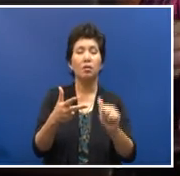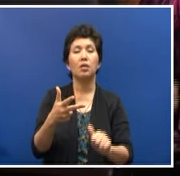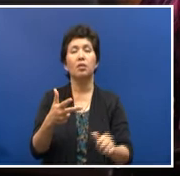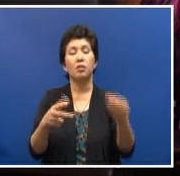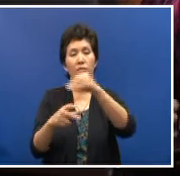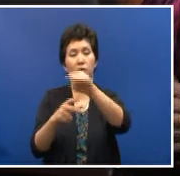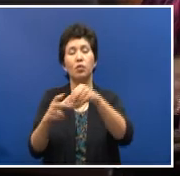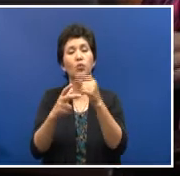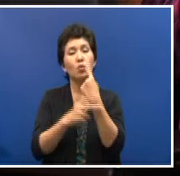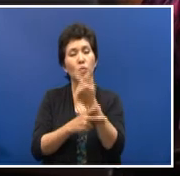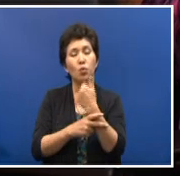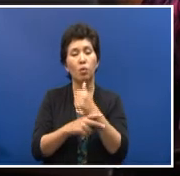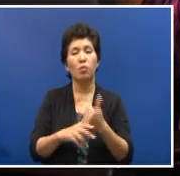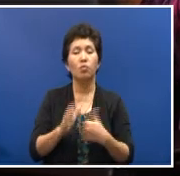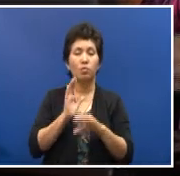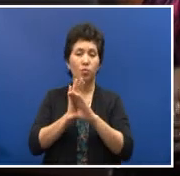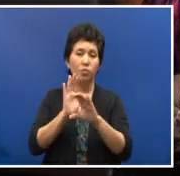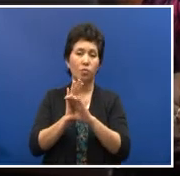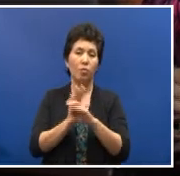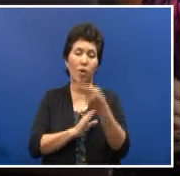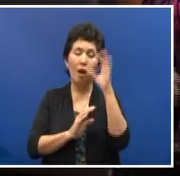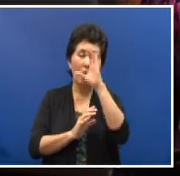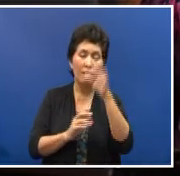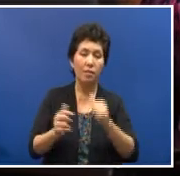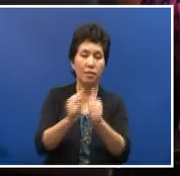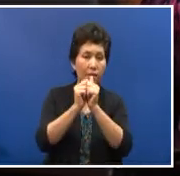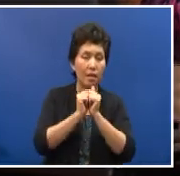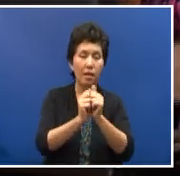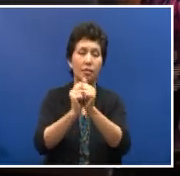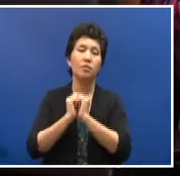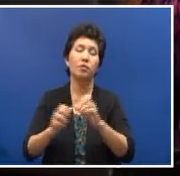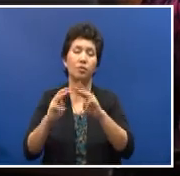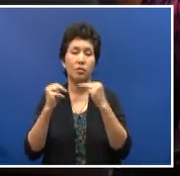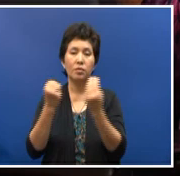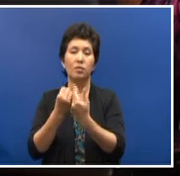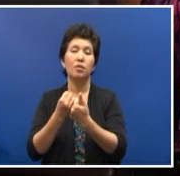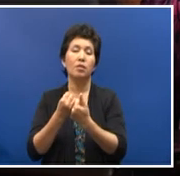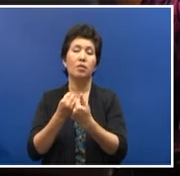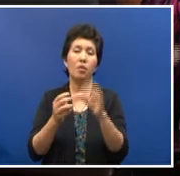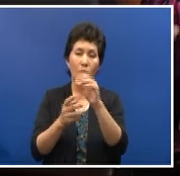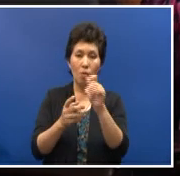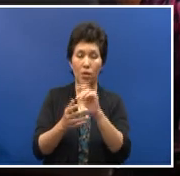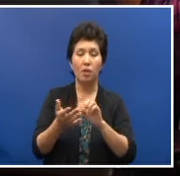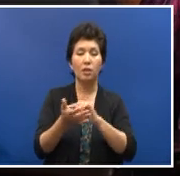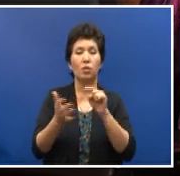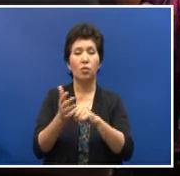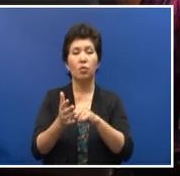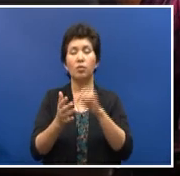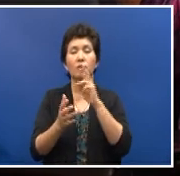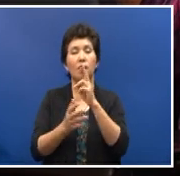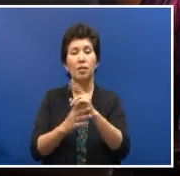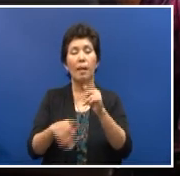involves those, for example, like the hunting and gathering societies, pastoralists. Okay, so those are